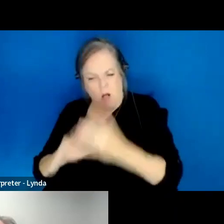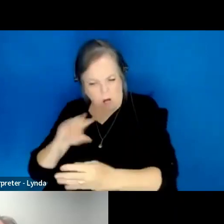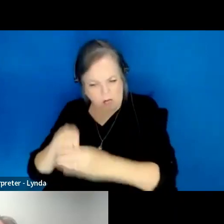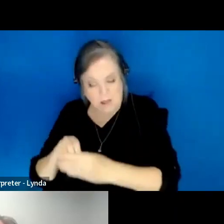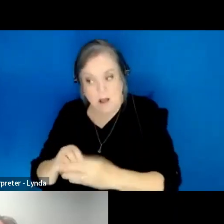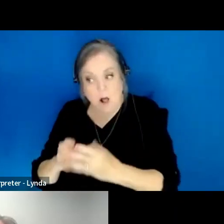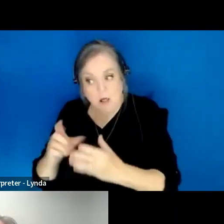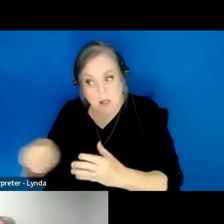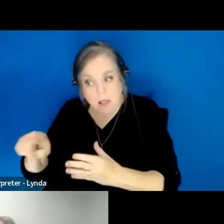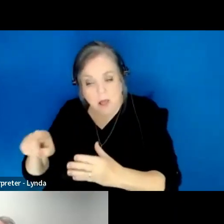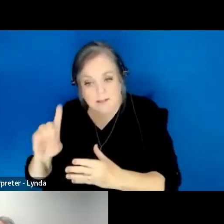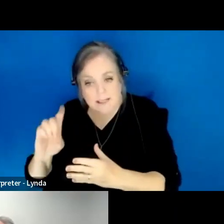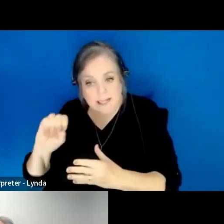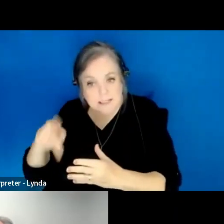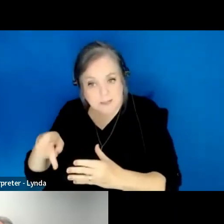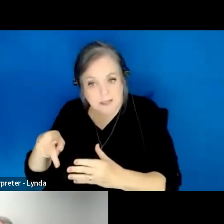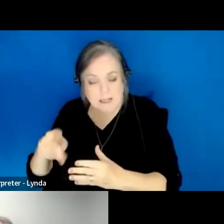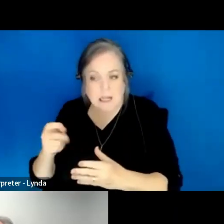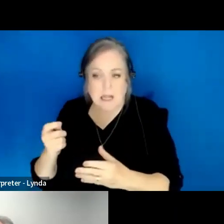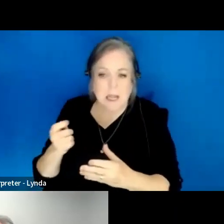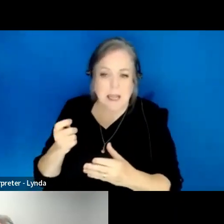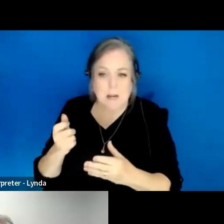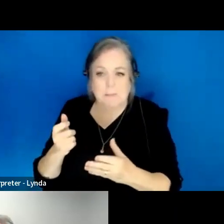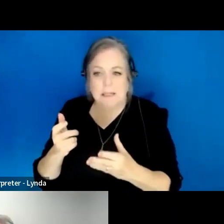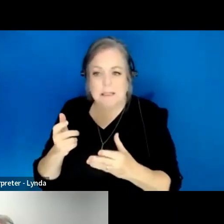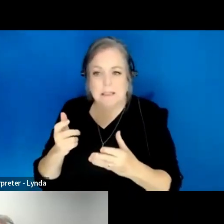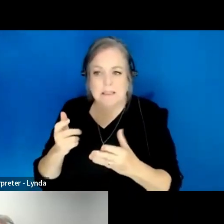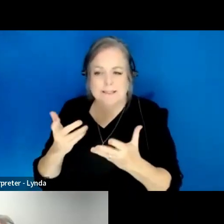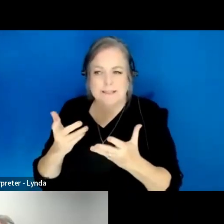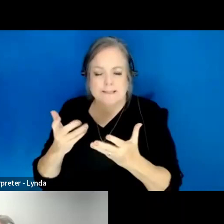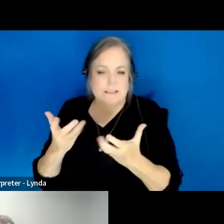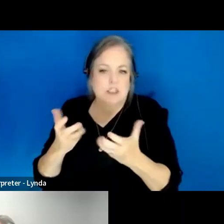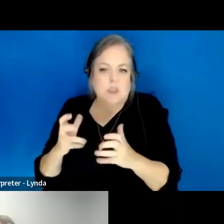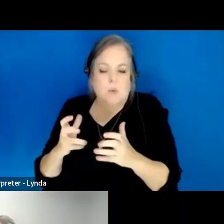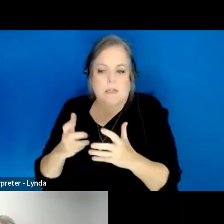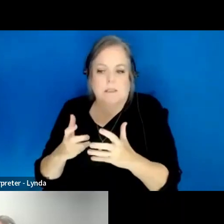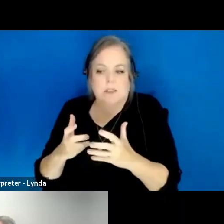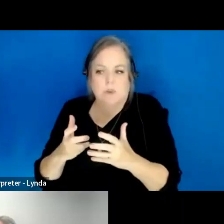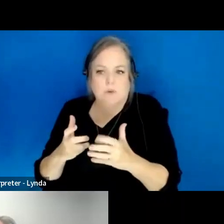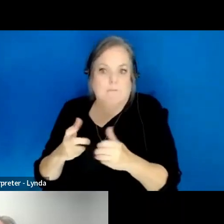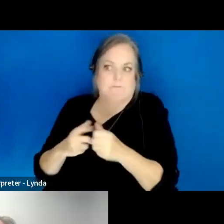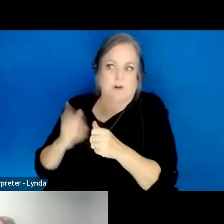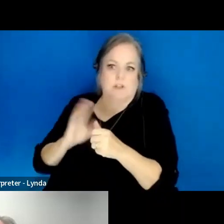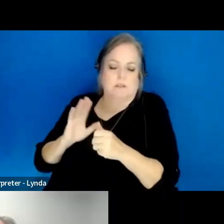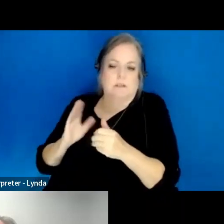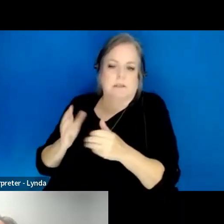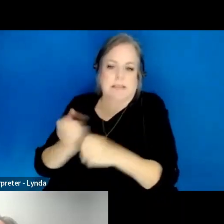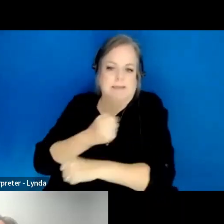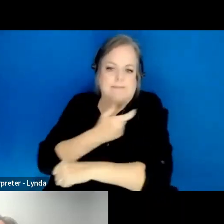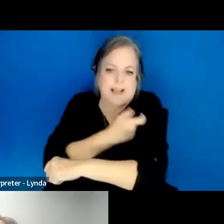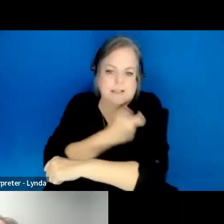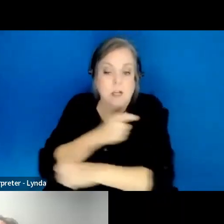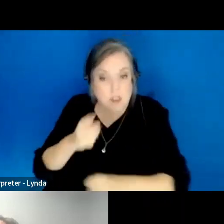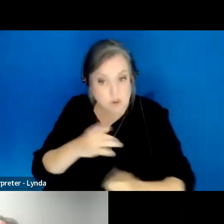direct support professionals were a little bit, they didn't want to get the vaccine initially. Did you ever have a worry that your